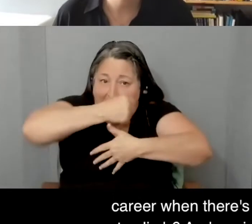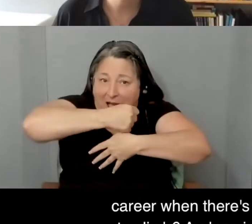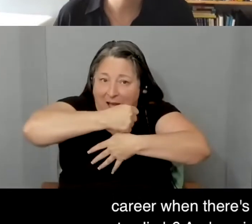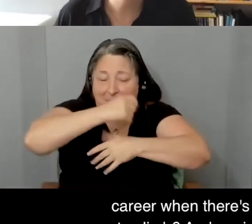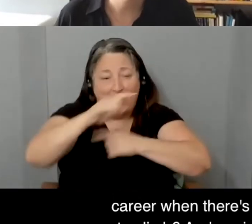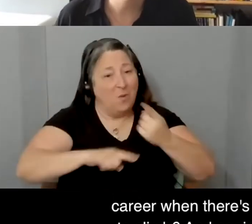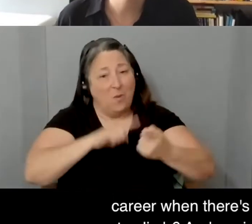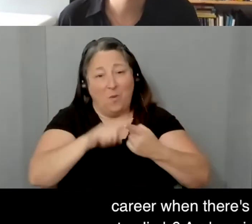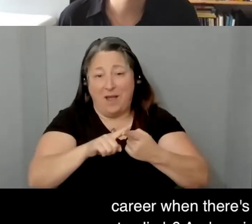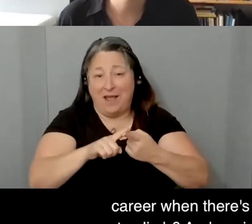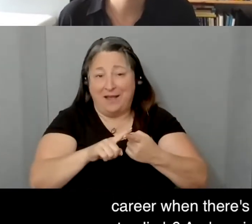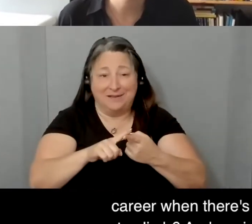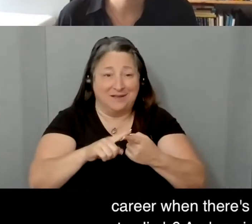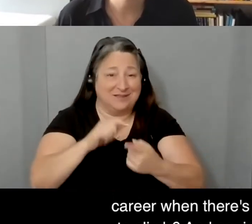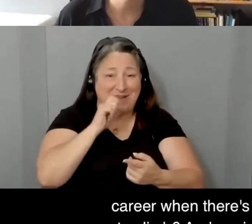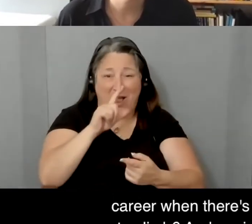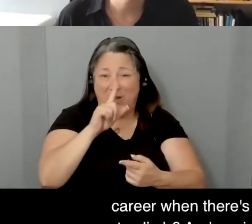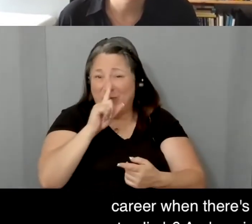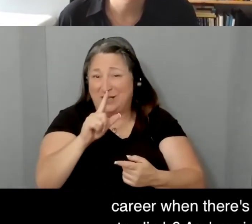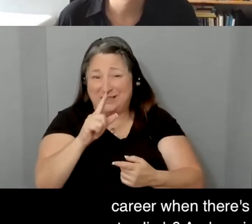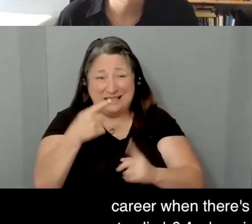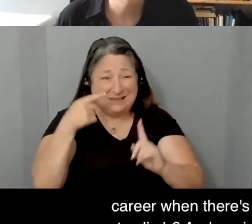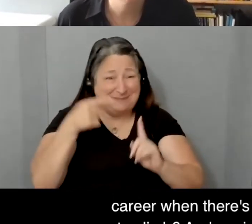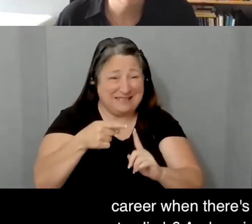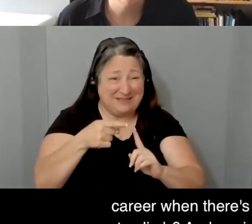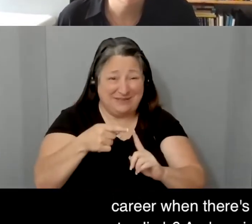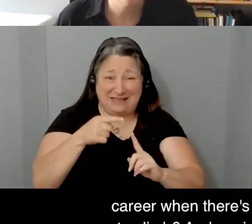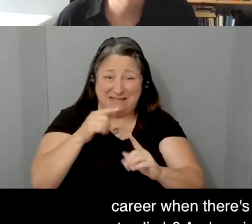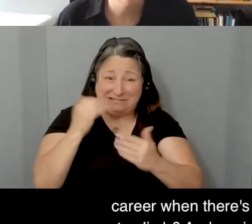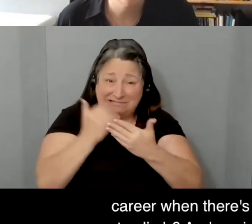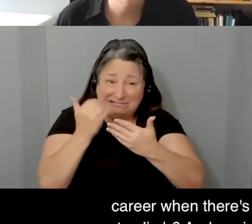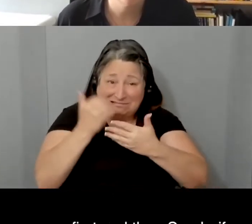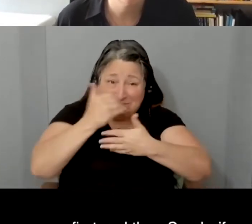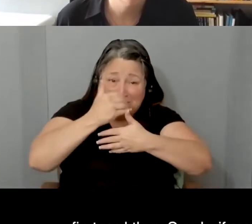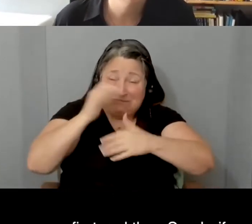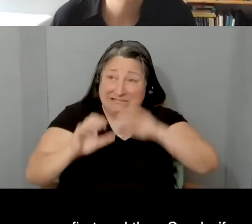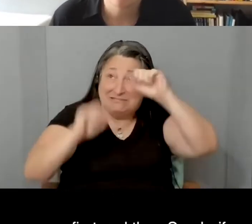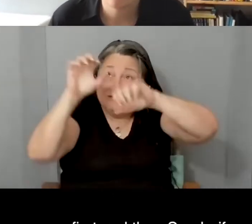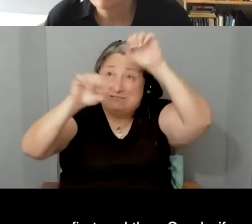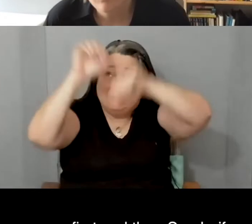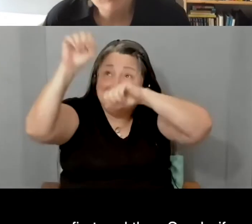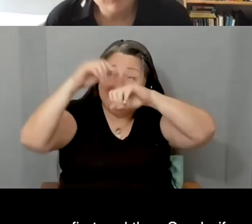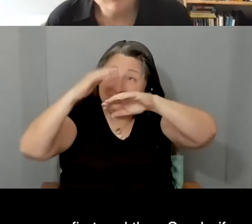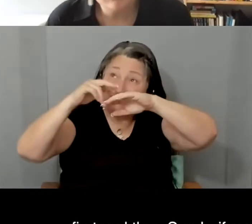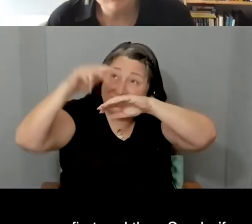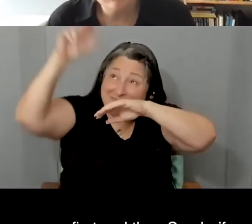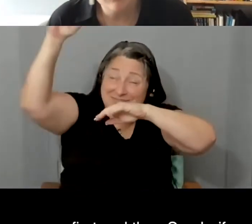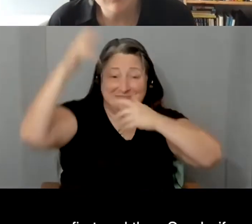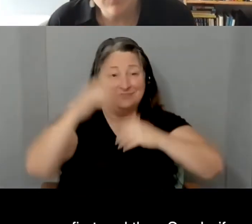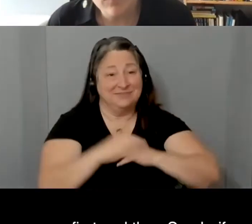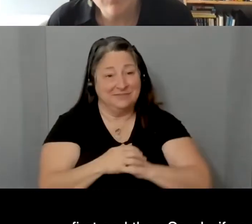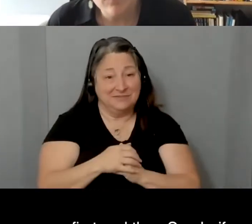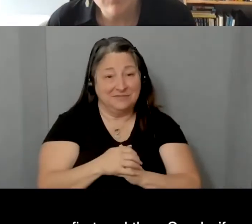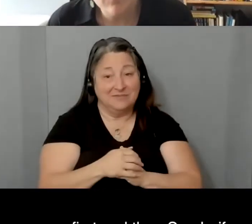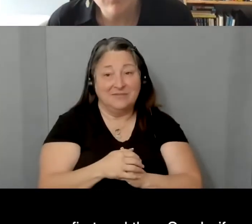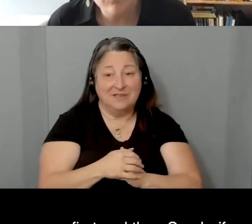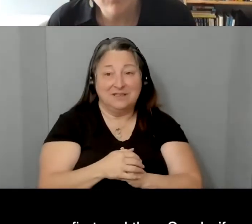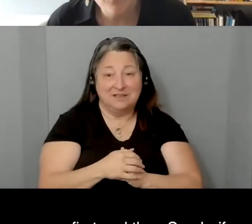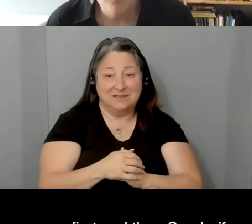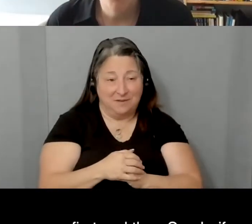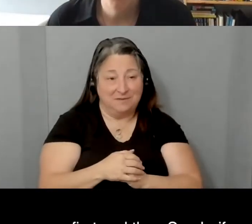longer precisely a ladder to climb? And again, we'll let Gali speak to that first, and then Sarah, if you have anything to add, please